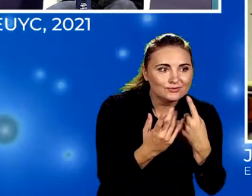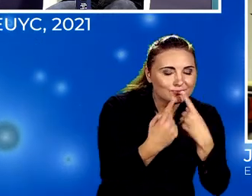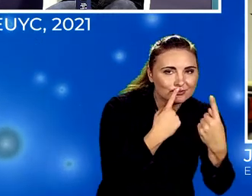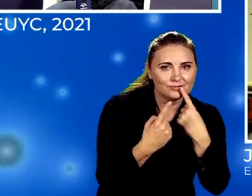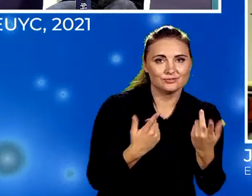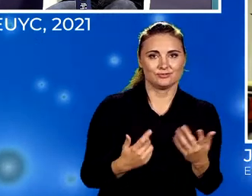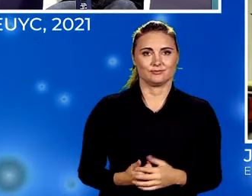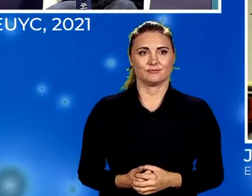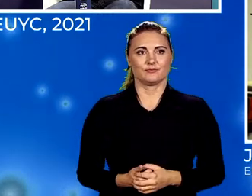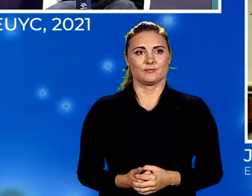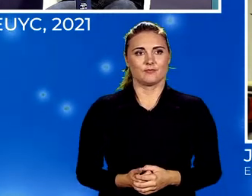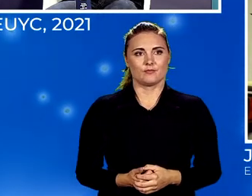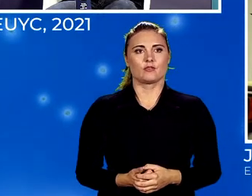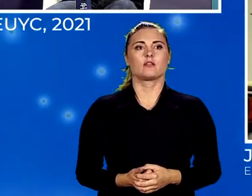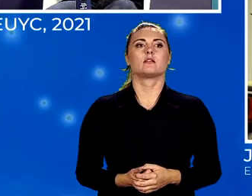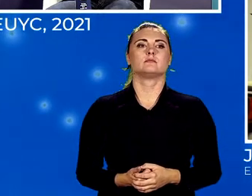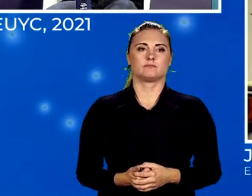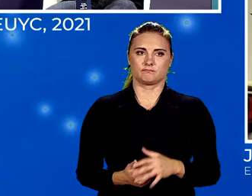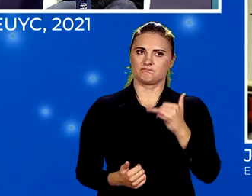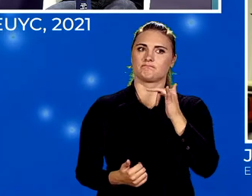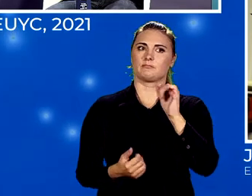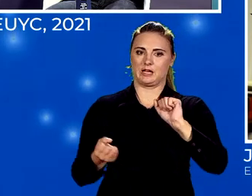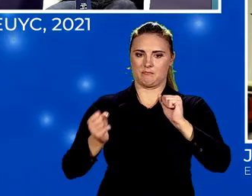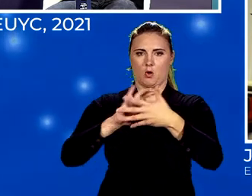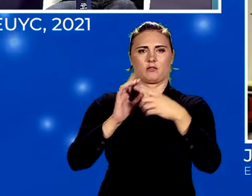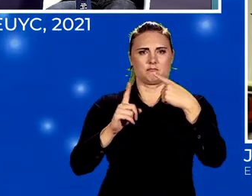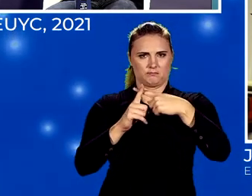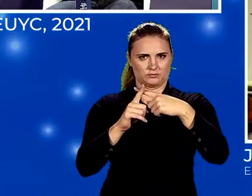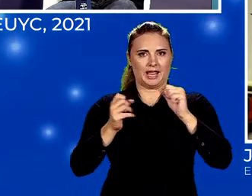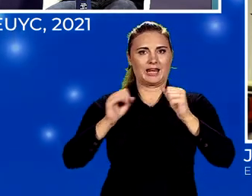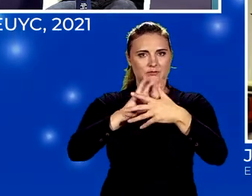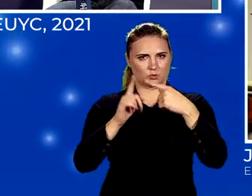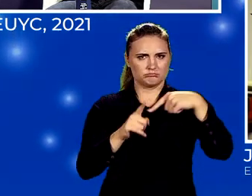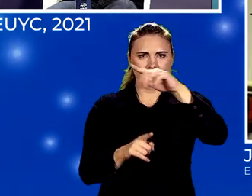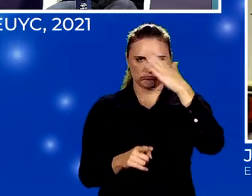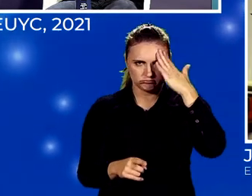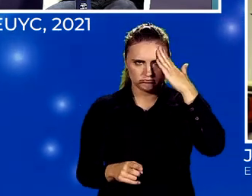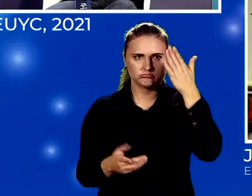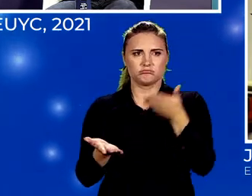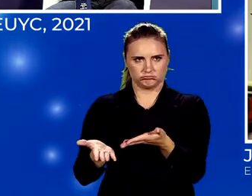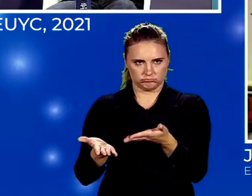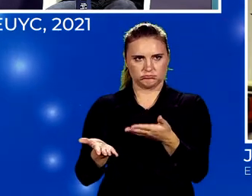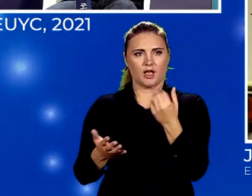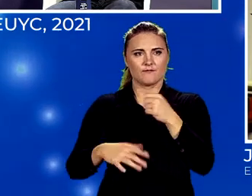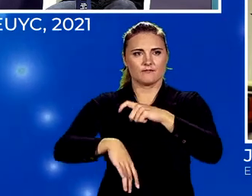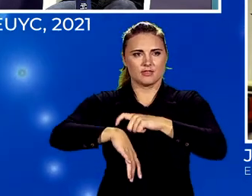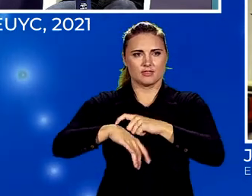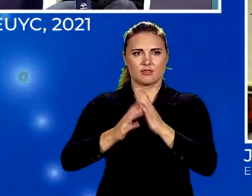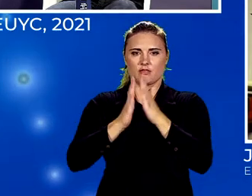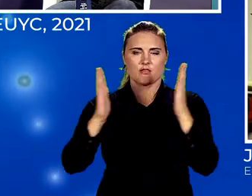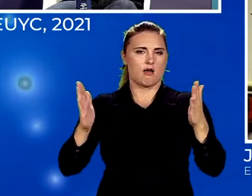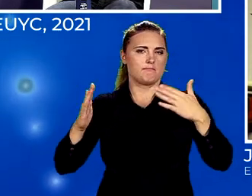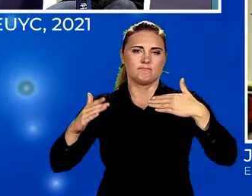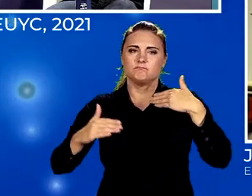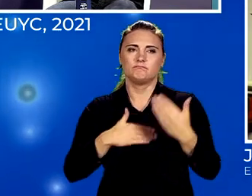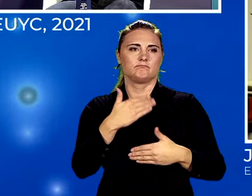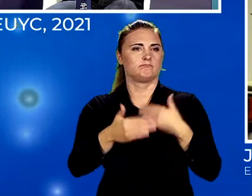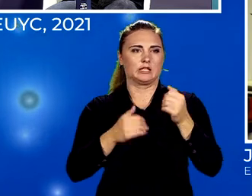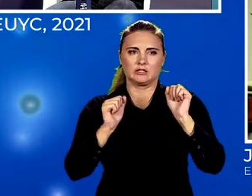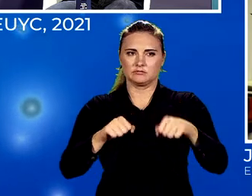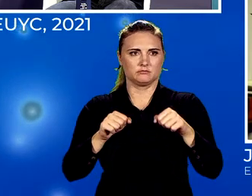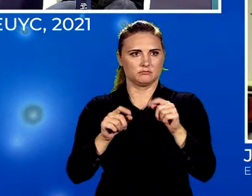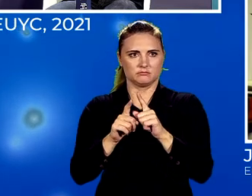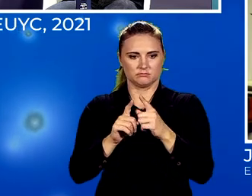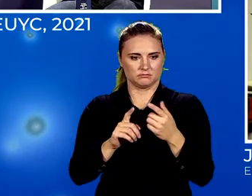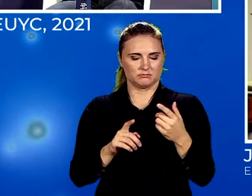Erasmus Plus, as you all know, has for this period an extensive increase in budget. So